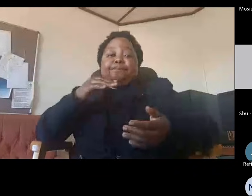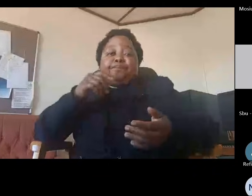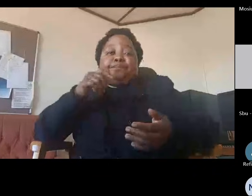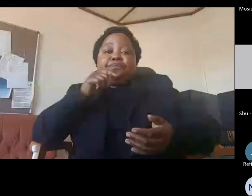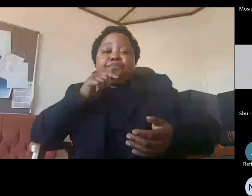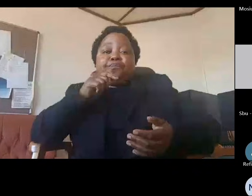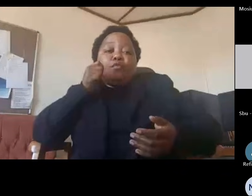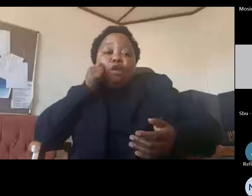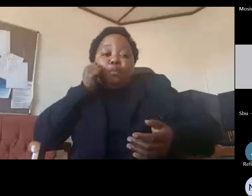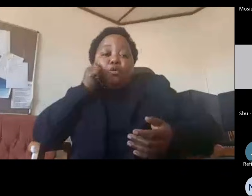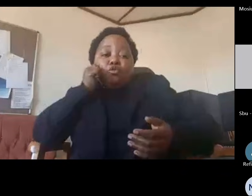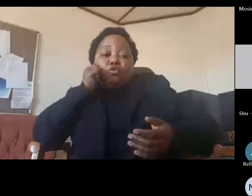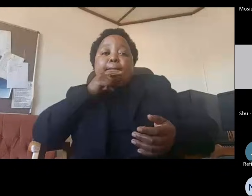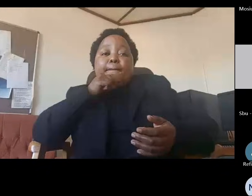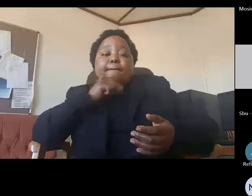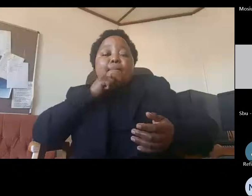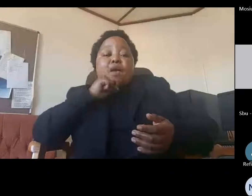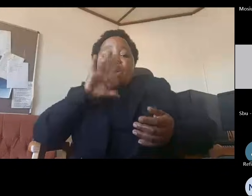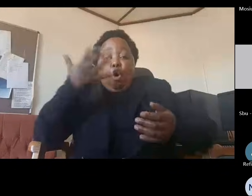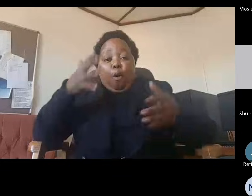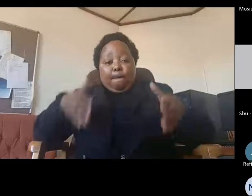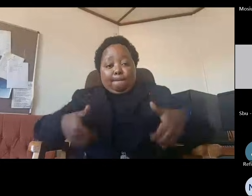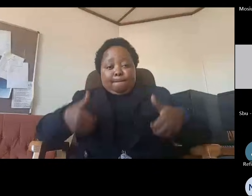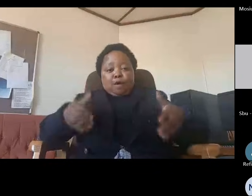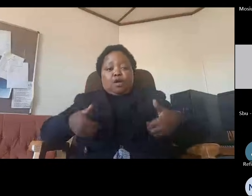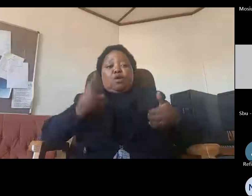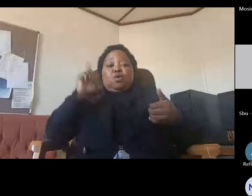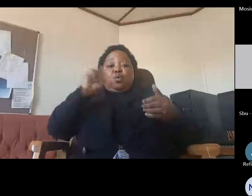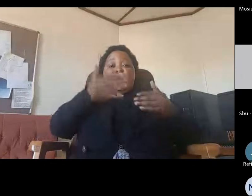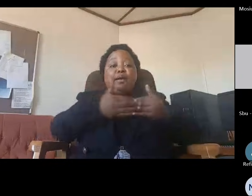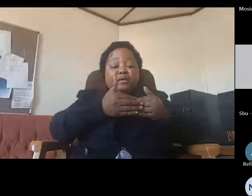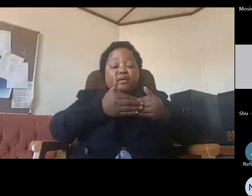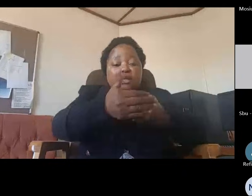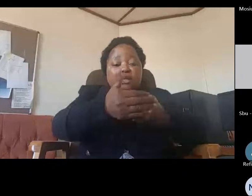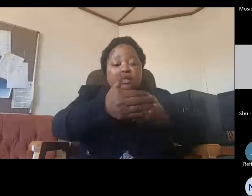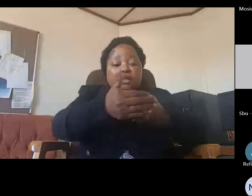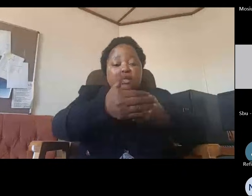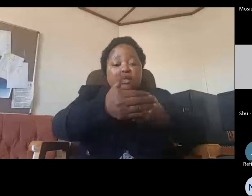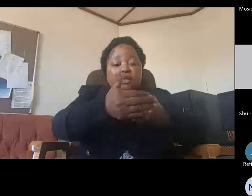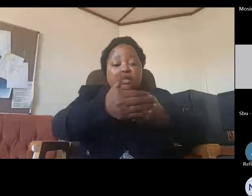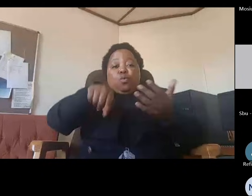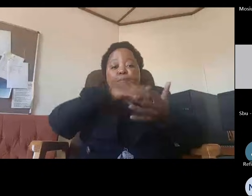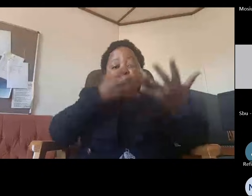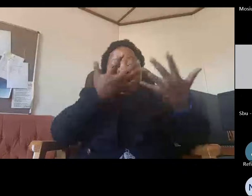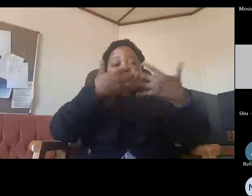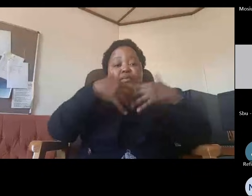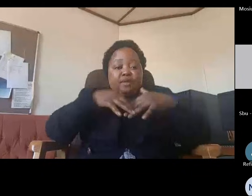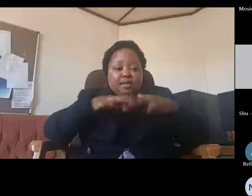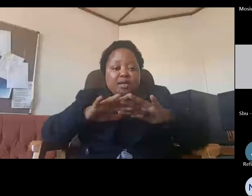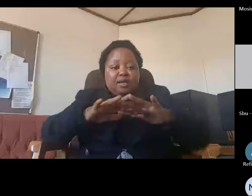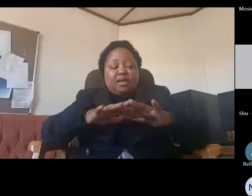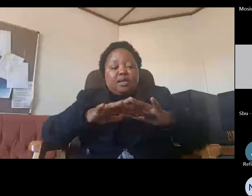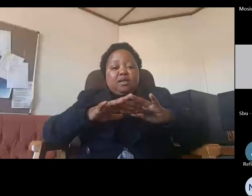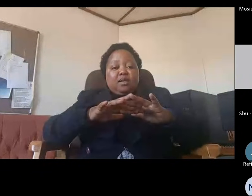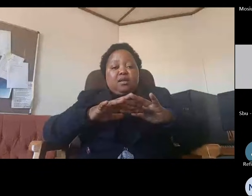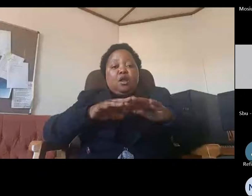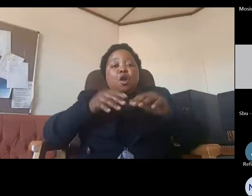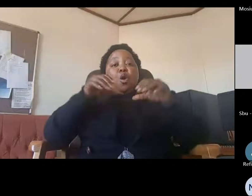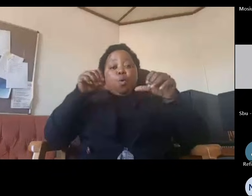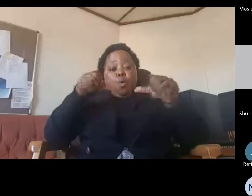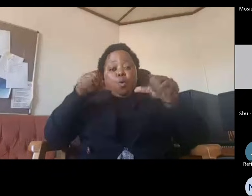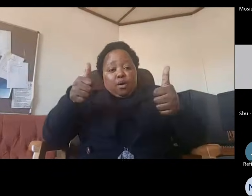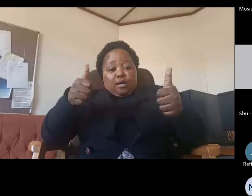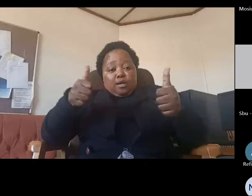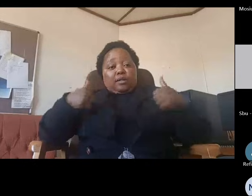what extent do we integrate the well-established systems within